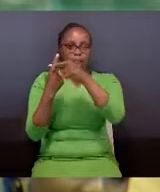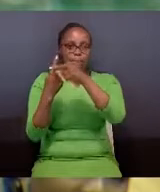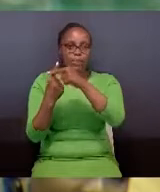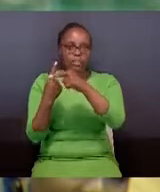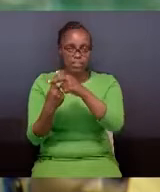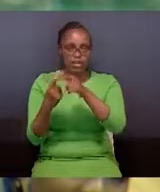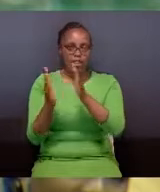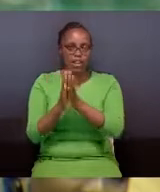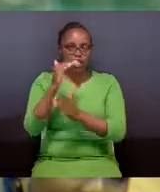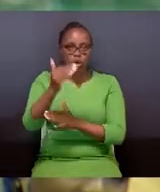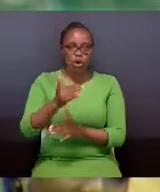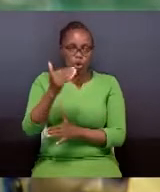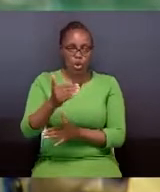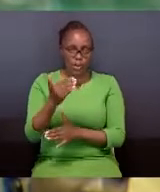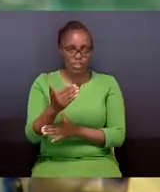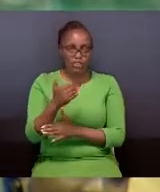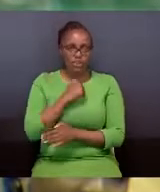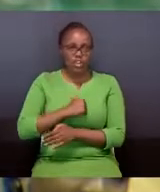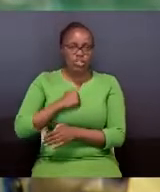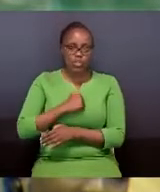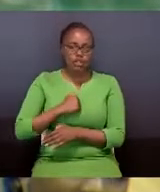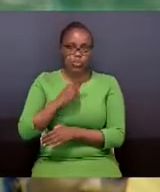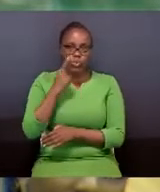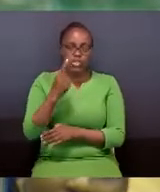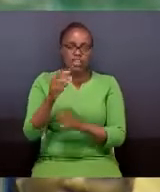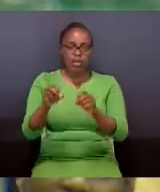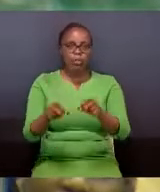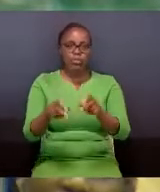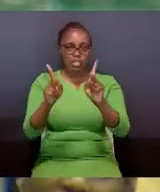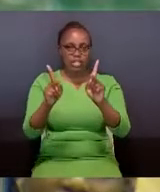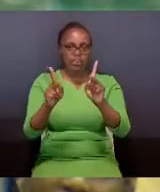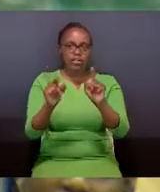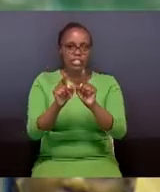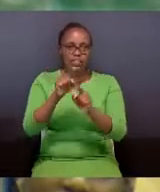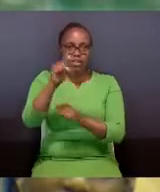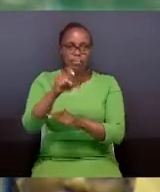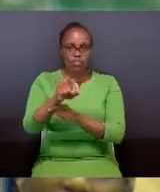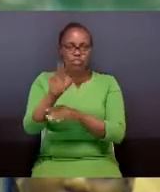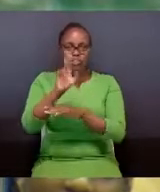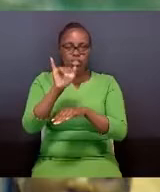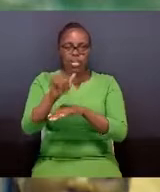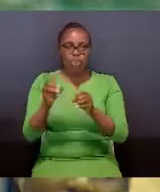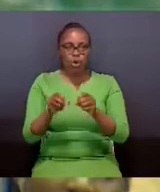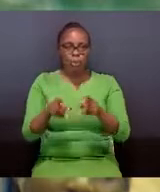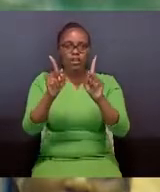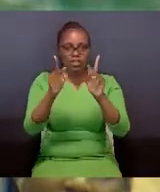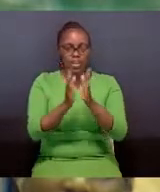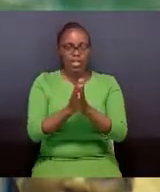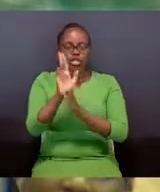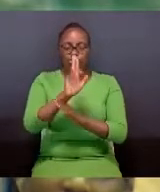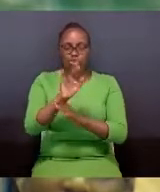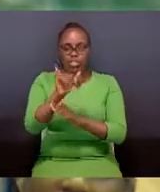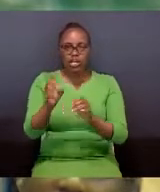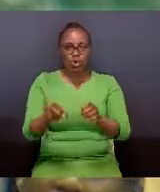optimistic and to always take sincerely opportunist, sorry. We're supposed to take opportunities, right? That letter was signed by the